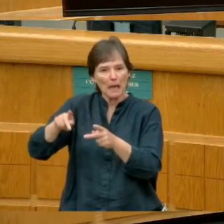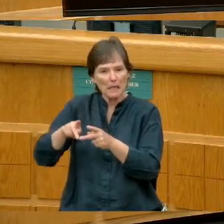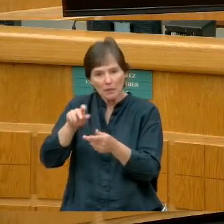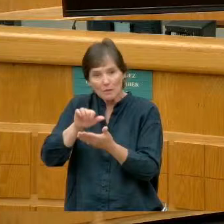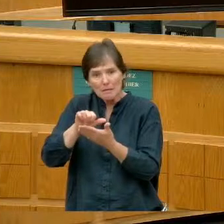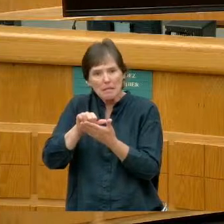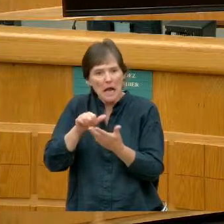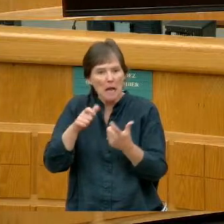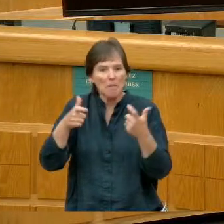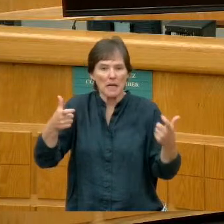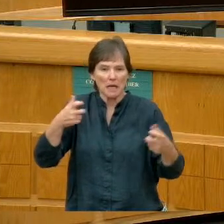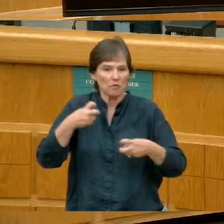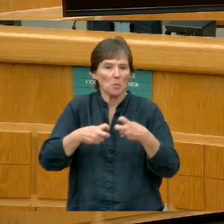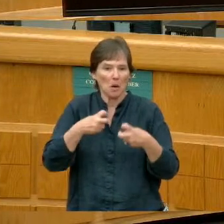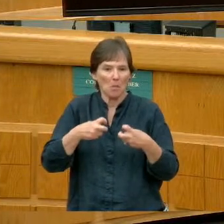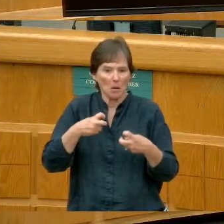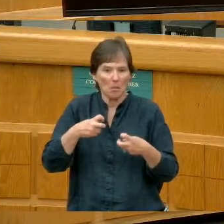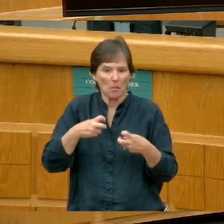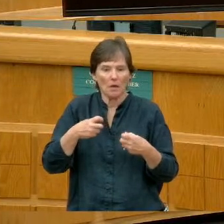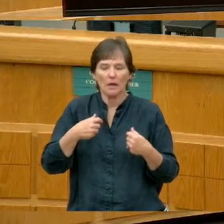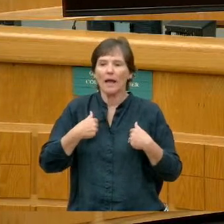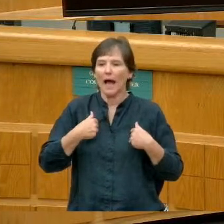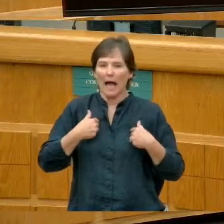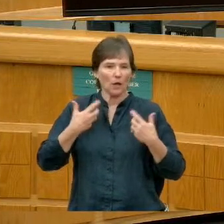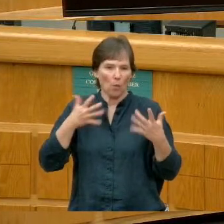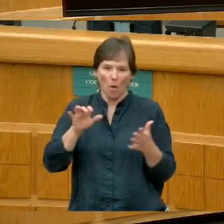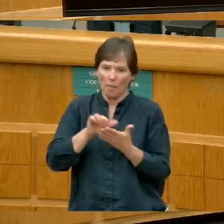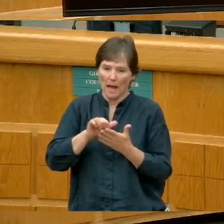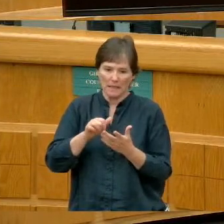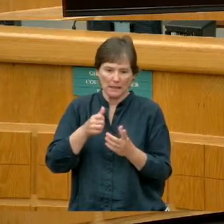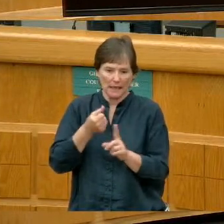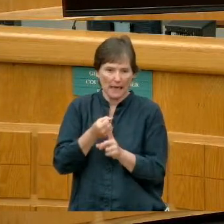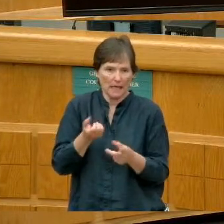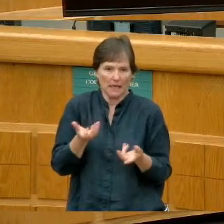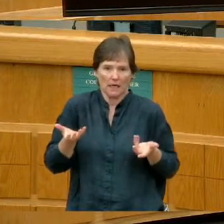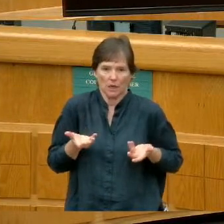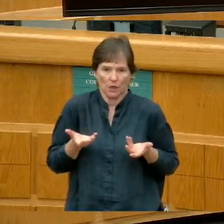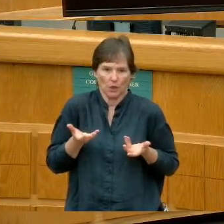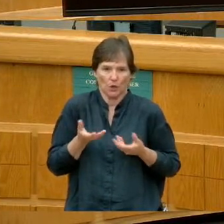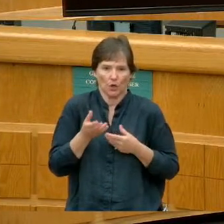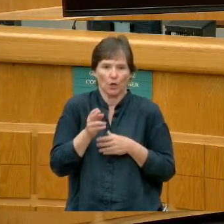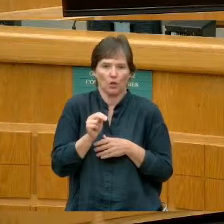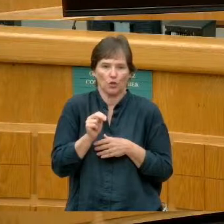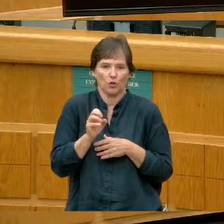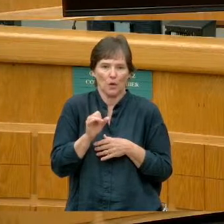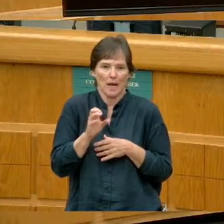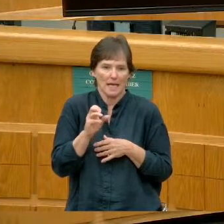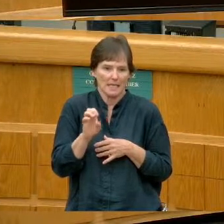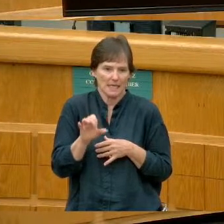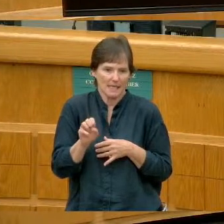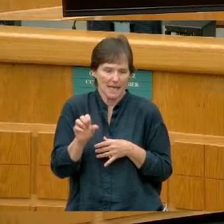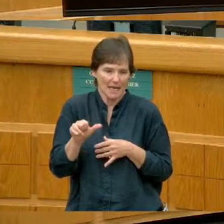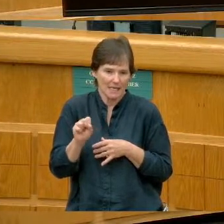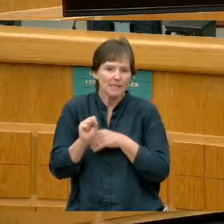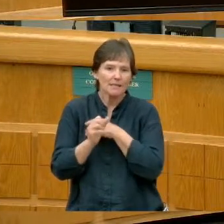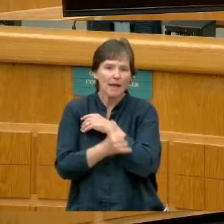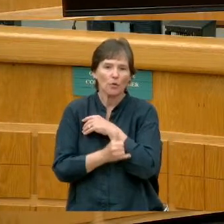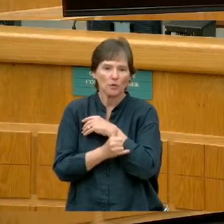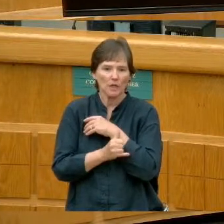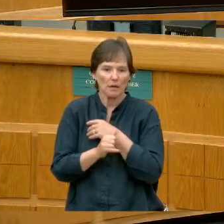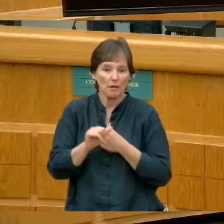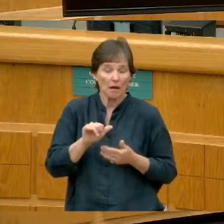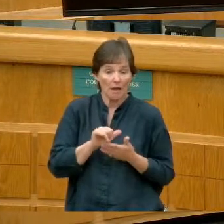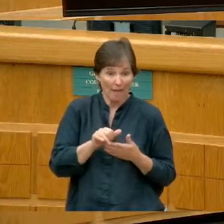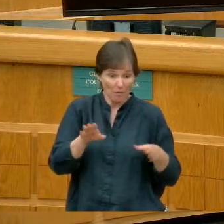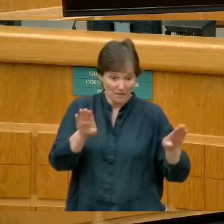scenario. I don't want that to happen to us. That was their reality and their facts on the ground.